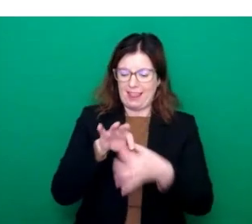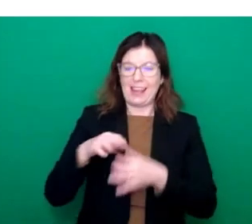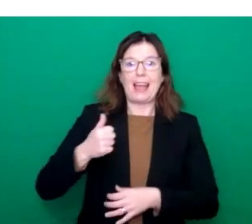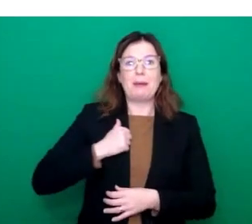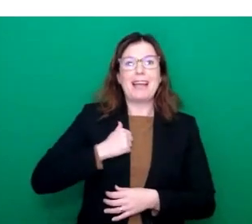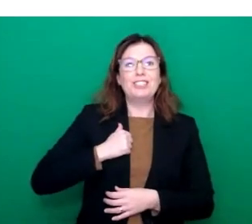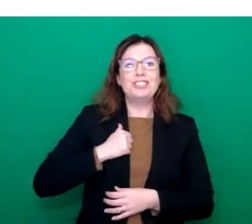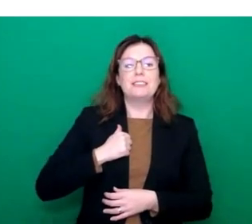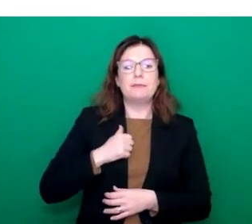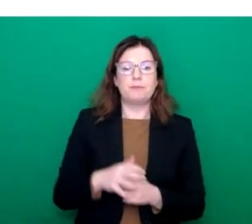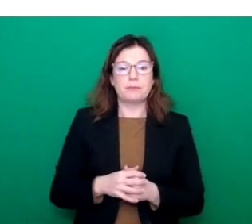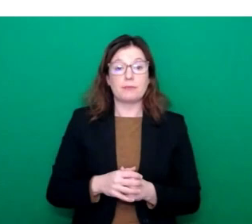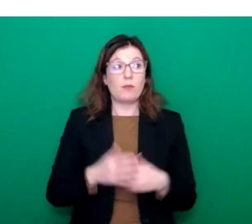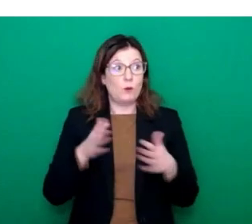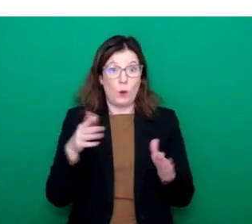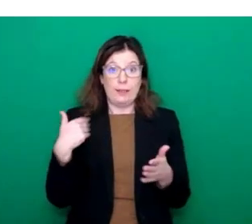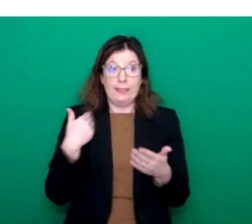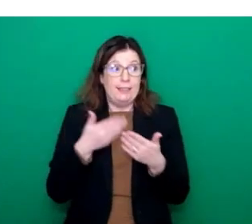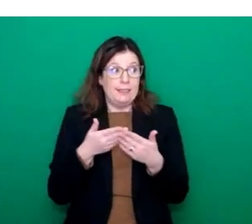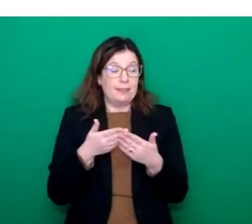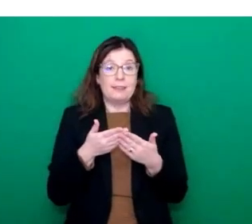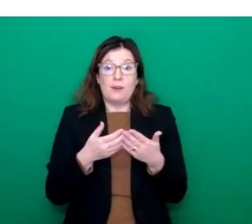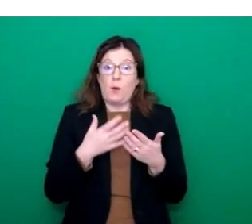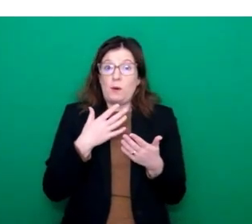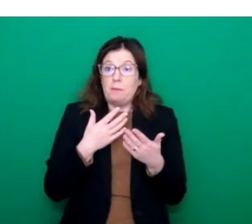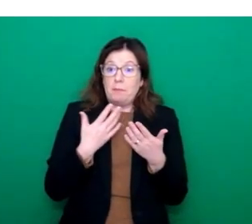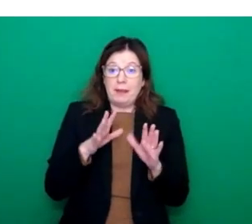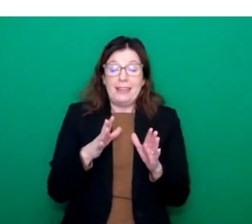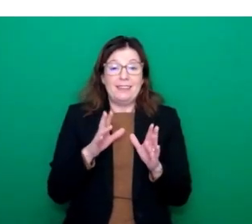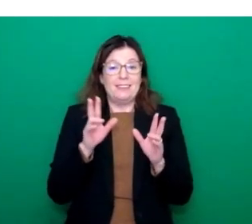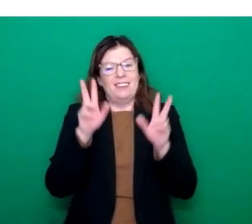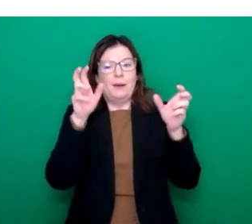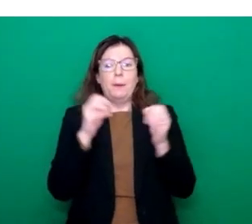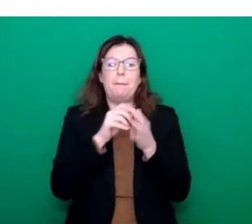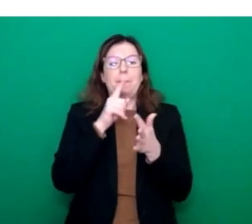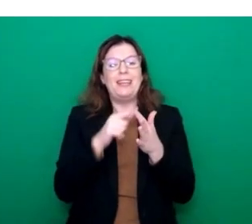been getting ready to develop a Be Ready